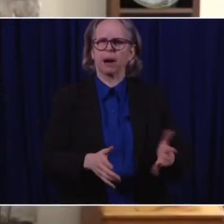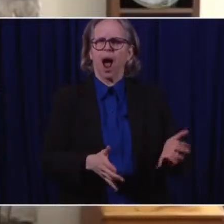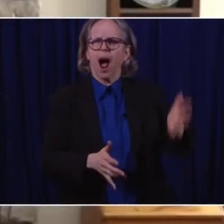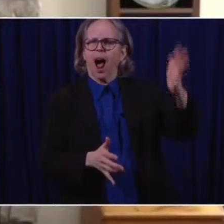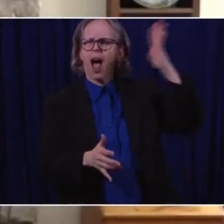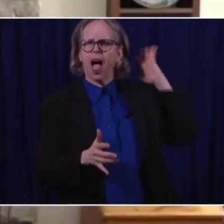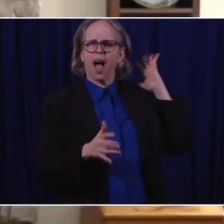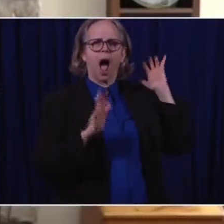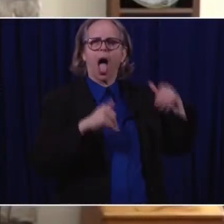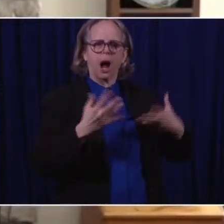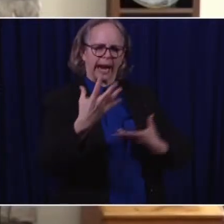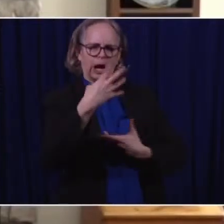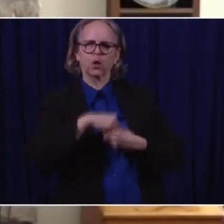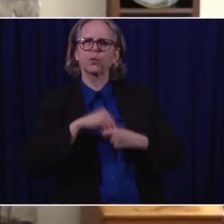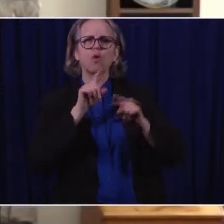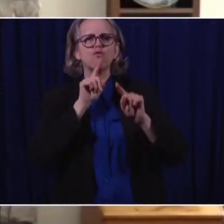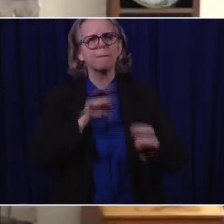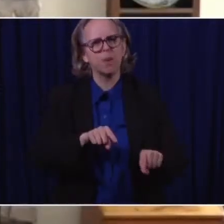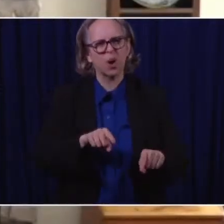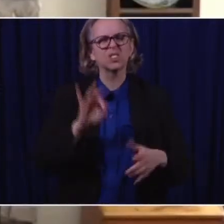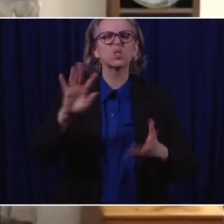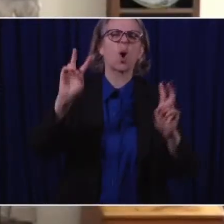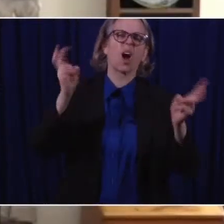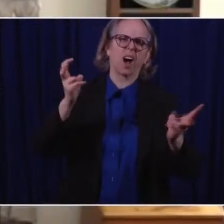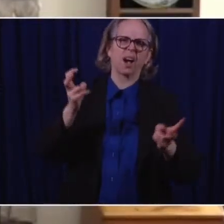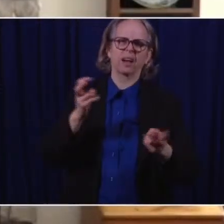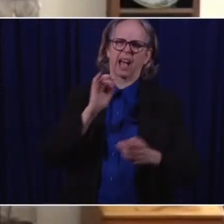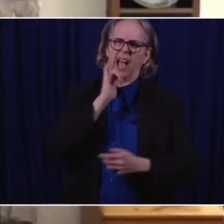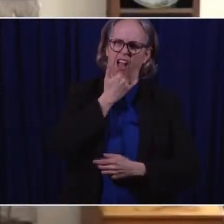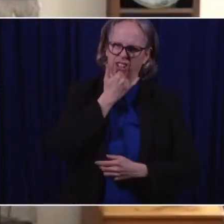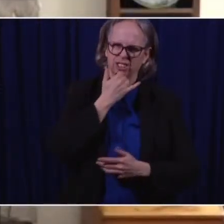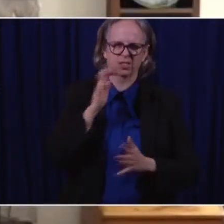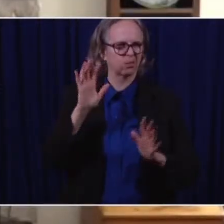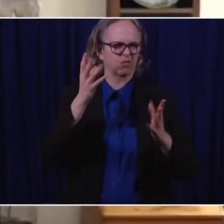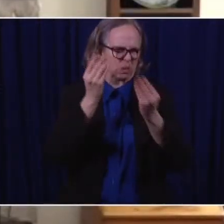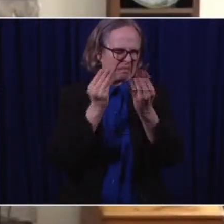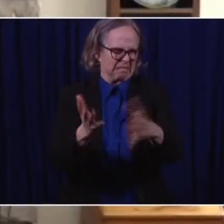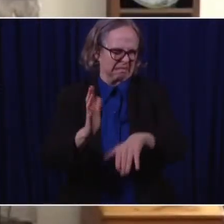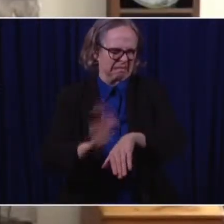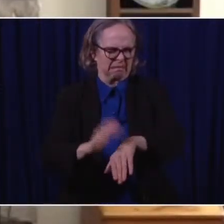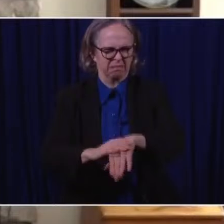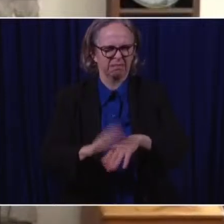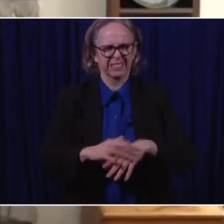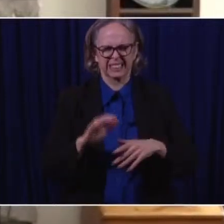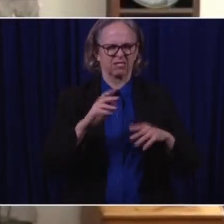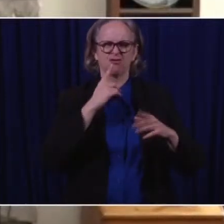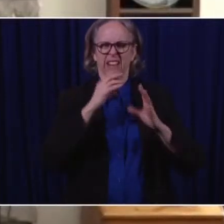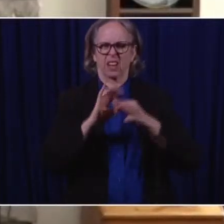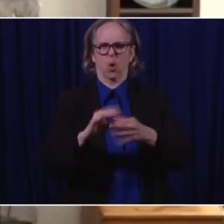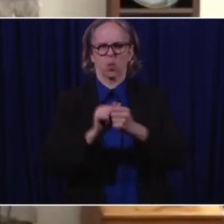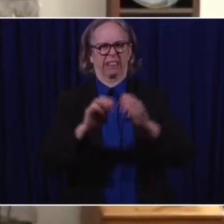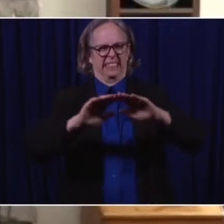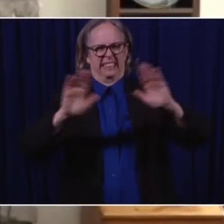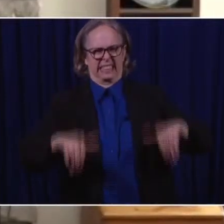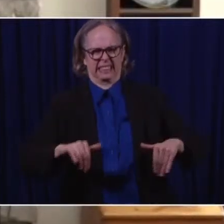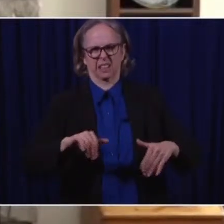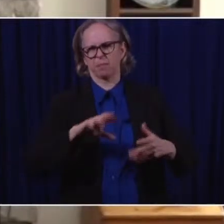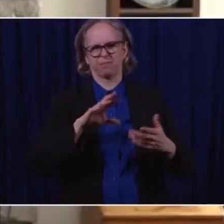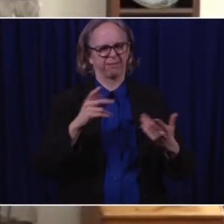track to where we actually are. So this was a failure of the reconciliation not taking place,